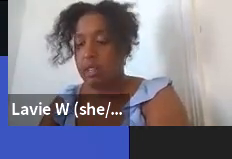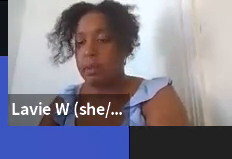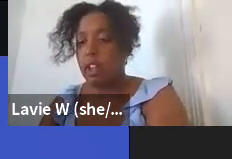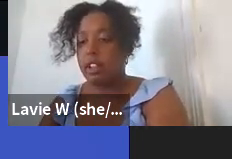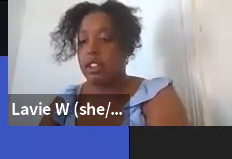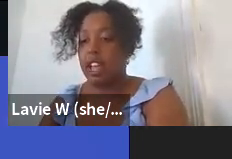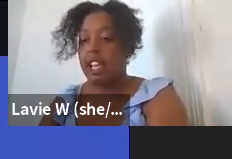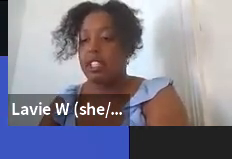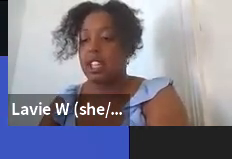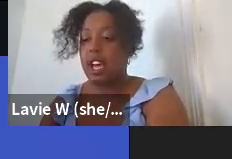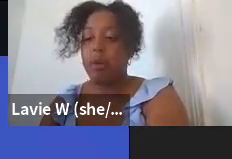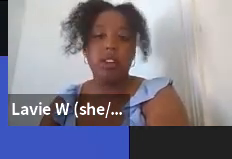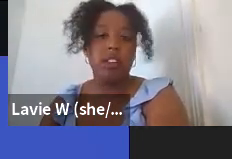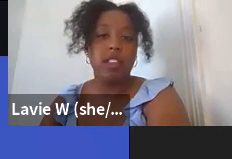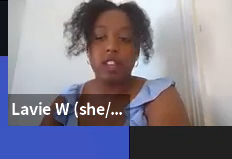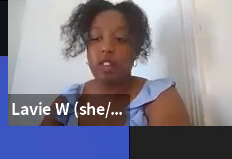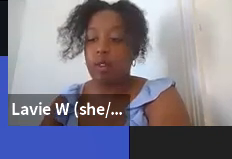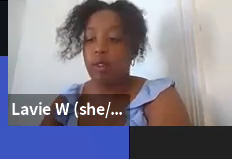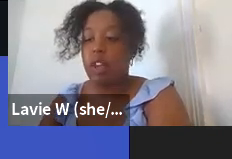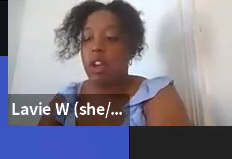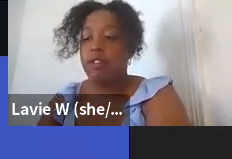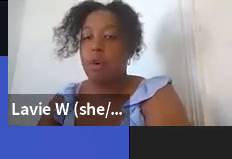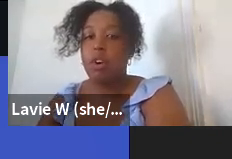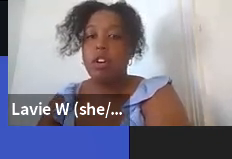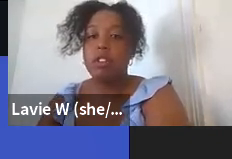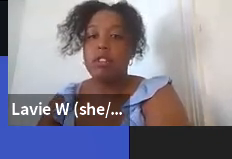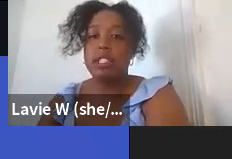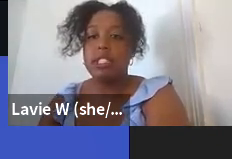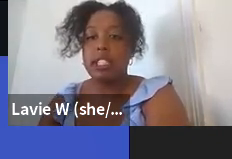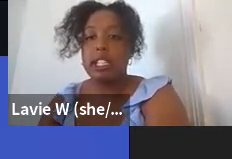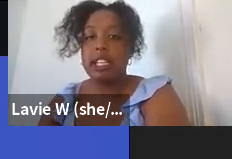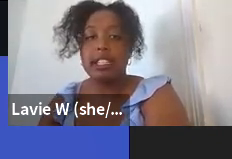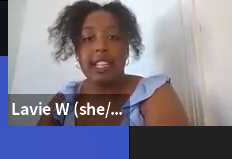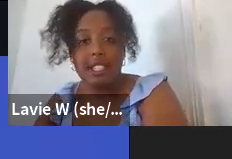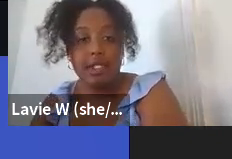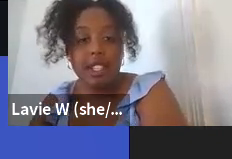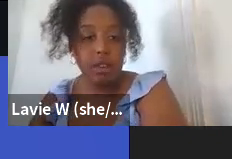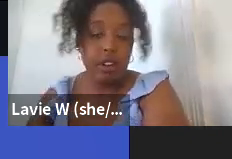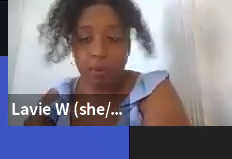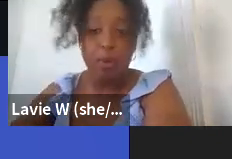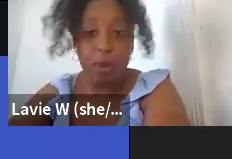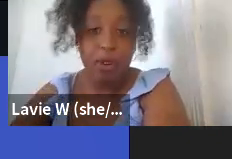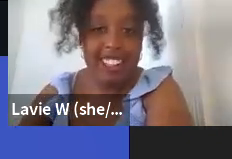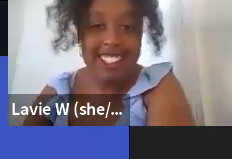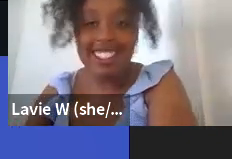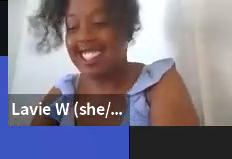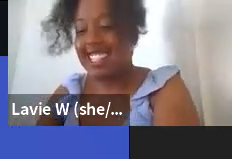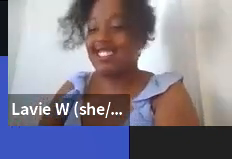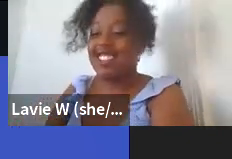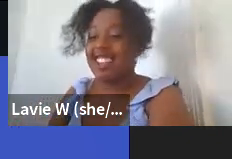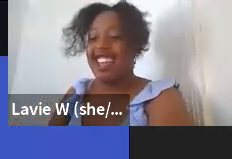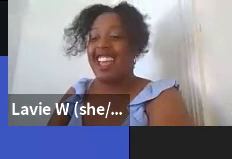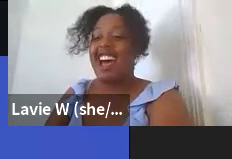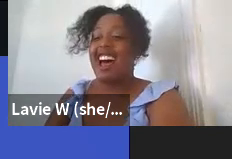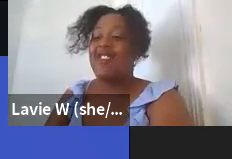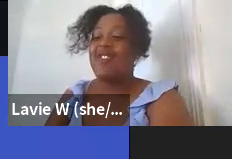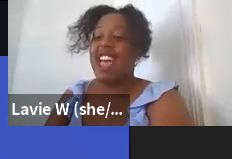or a little bit longer than that. I want to thank you for listening attentively, or I presume you are listening